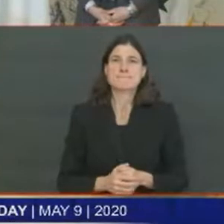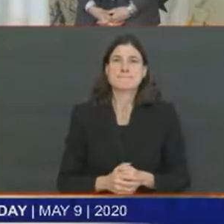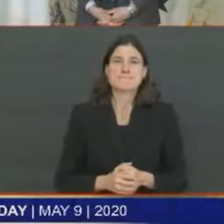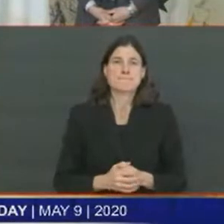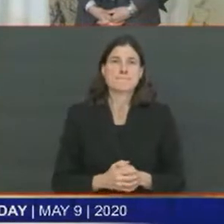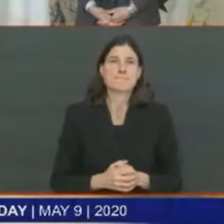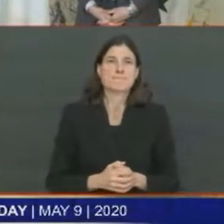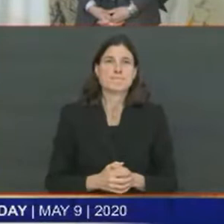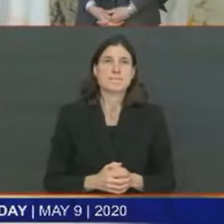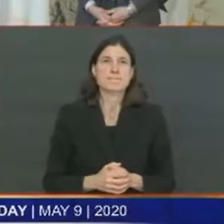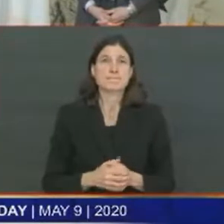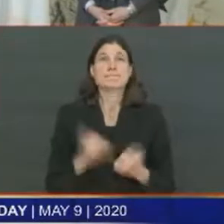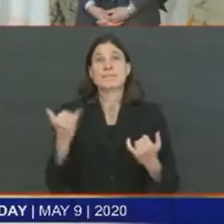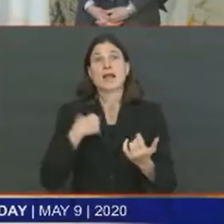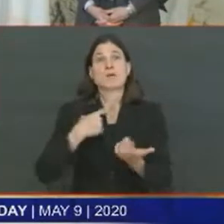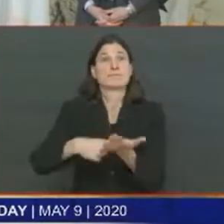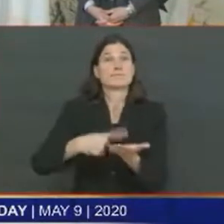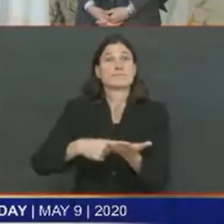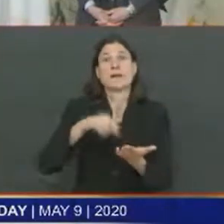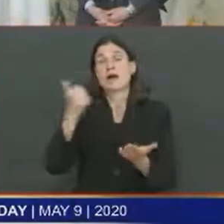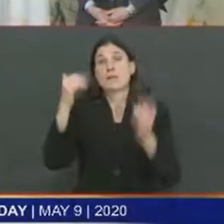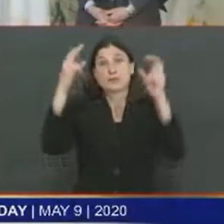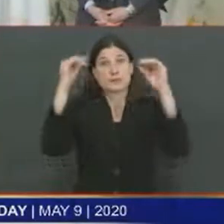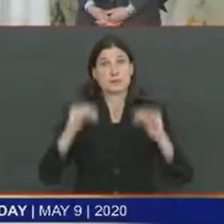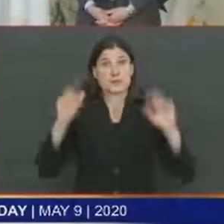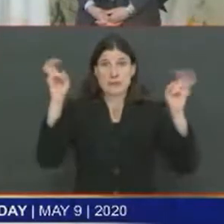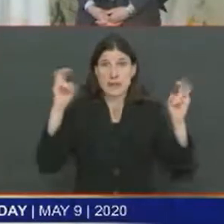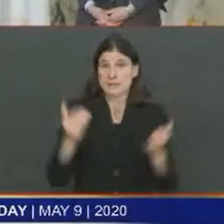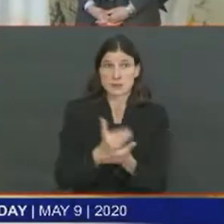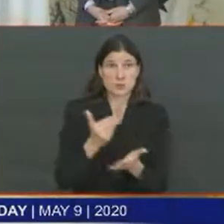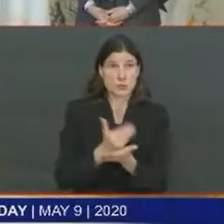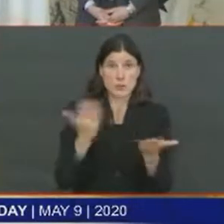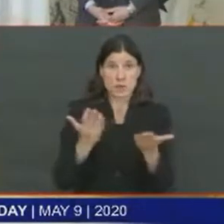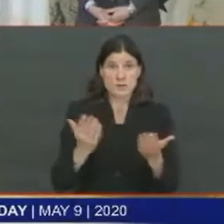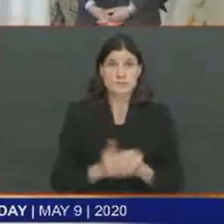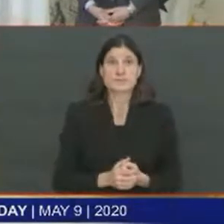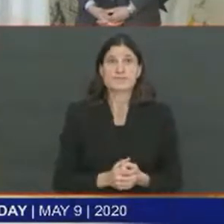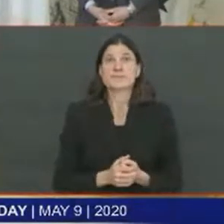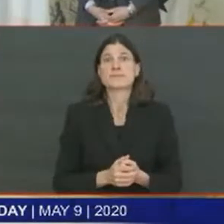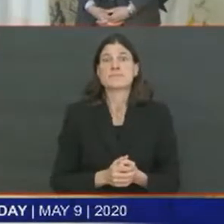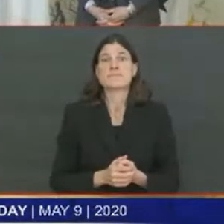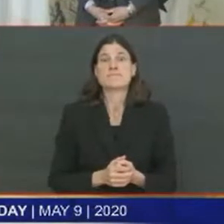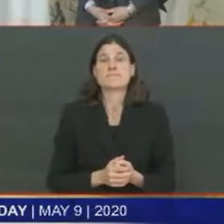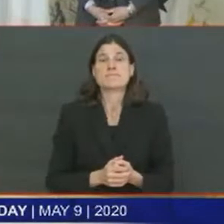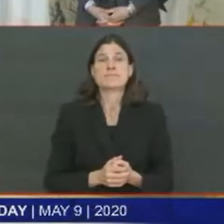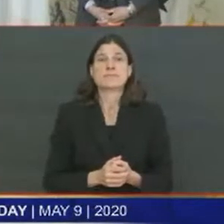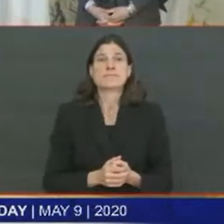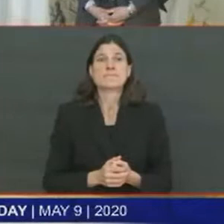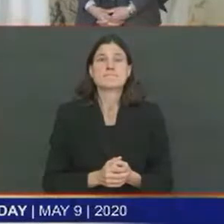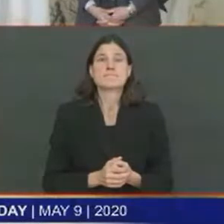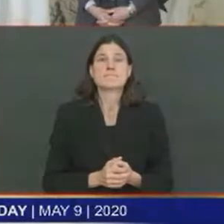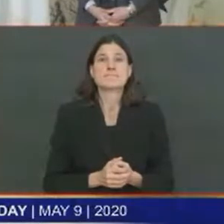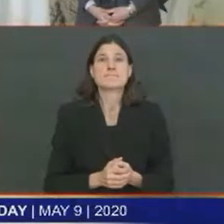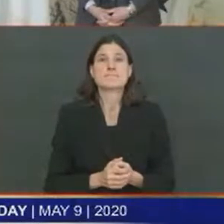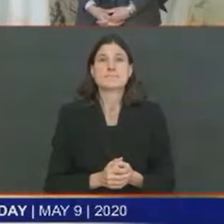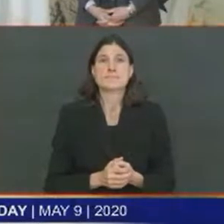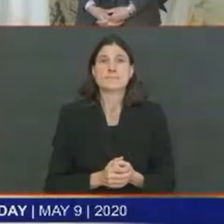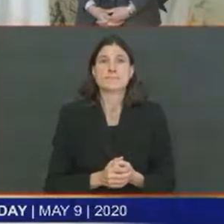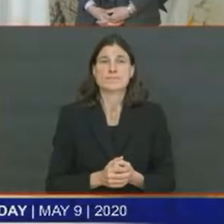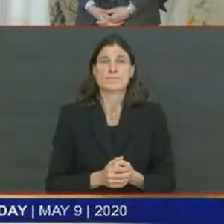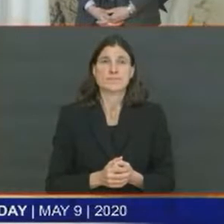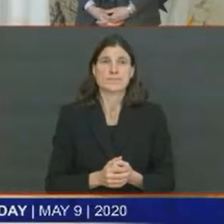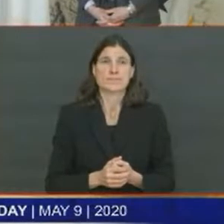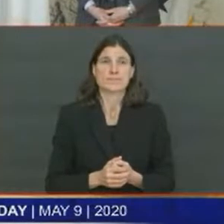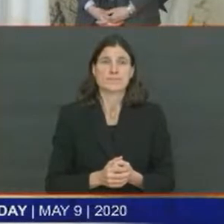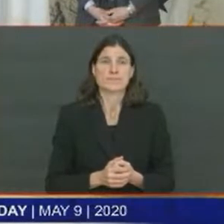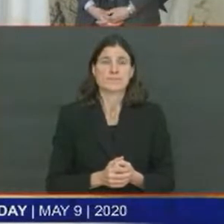Secondly, I have another announcement hoping to provide some financial relief to the very many Rhode